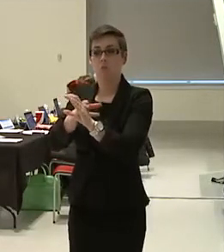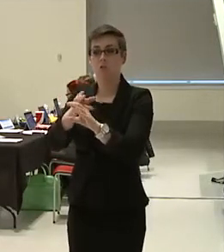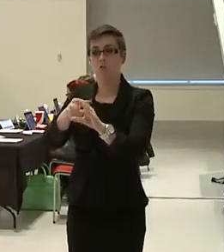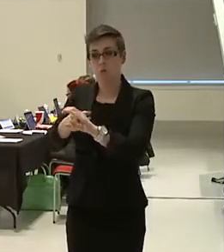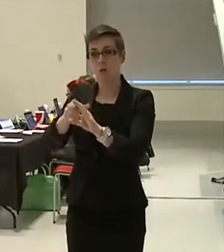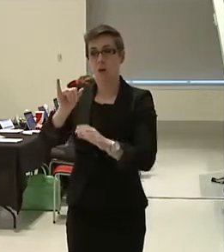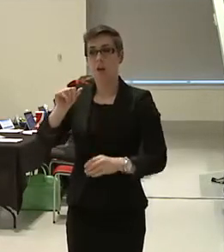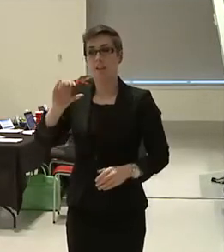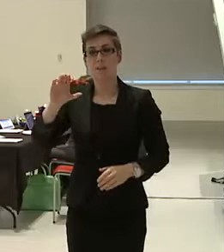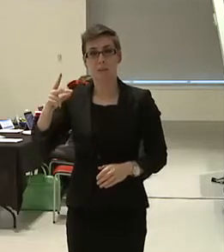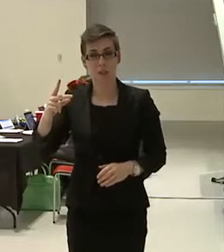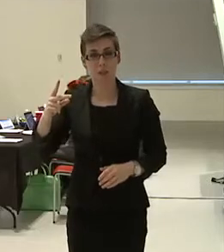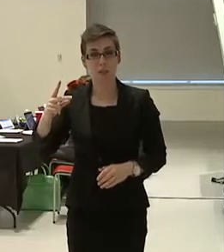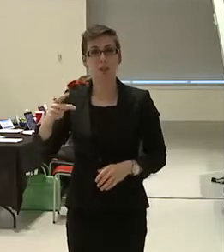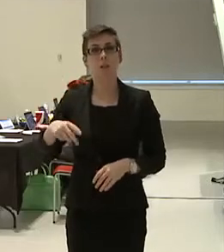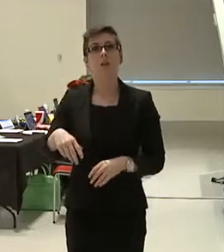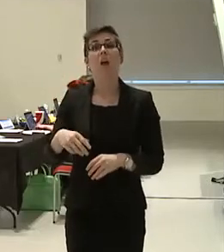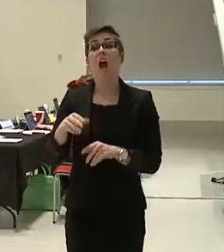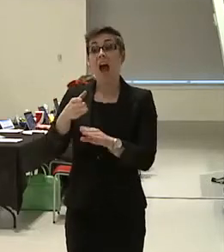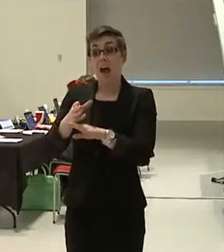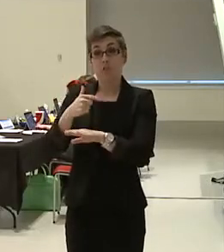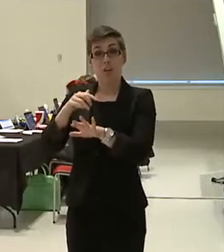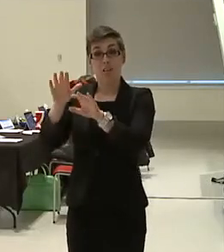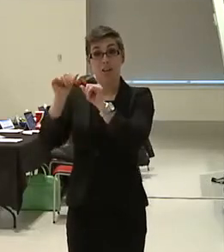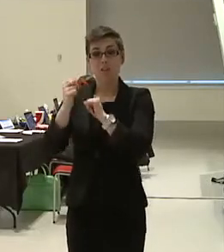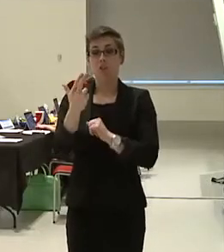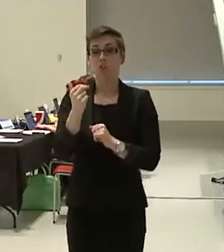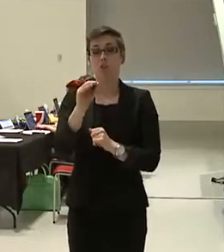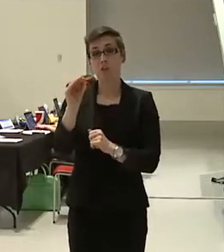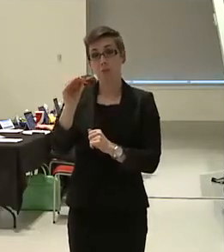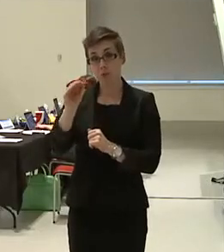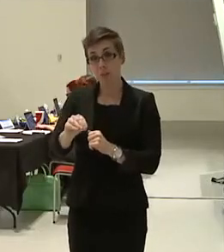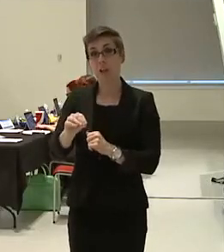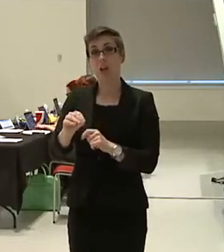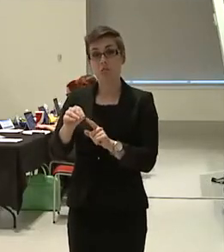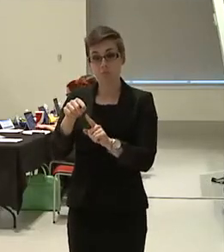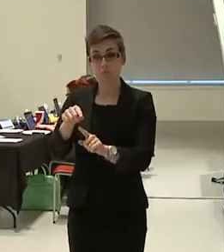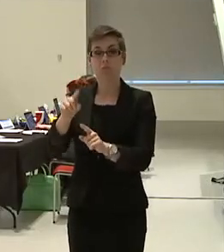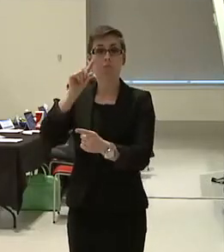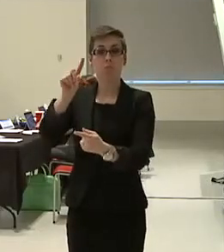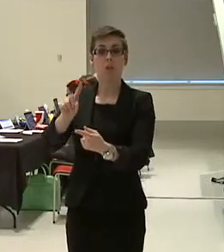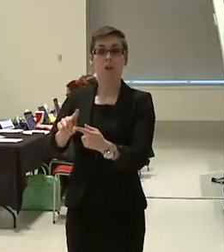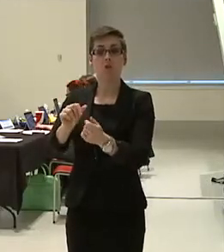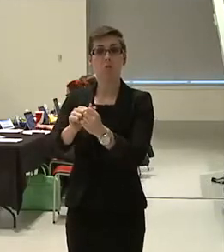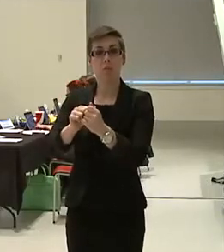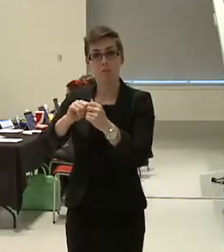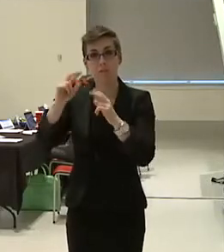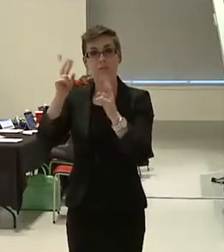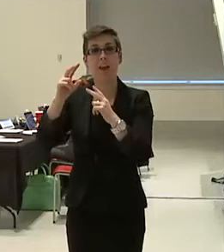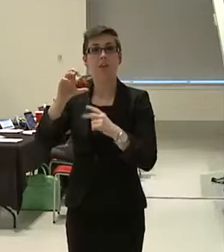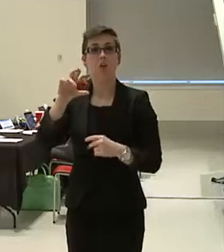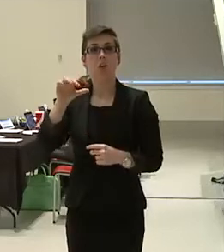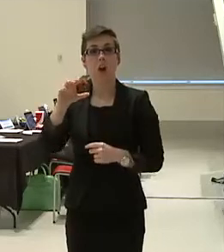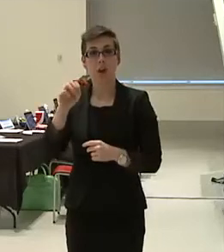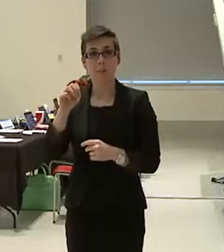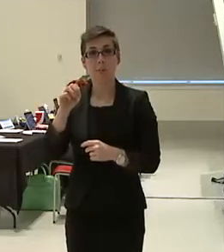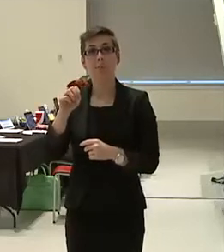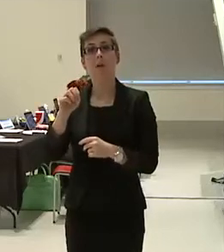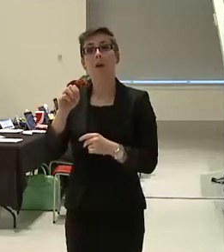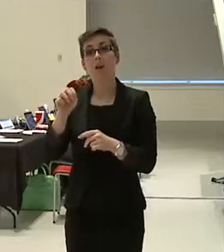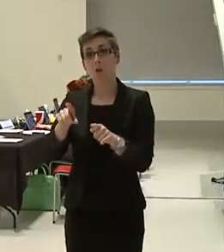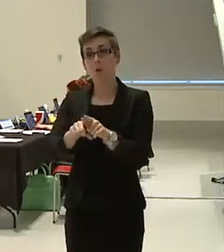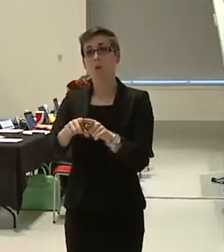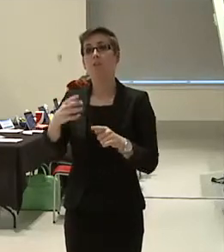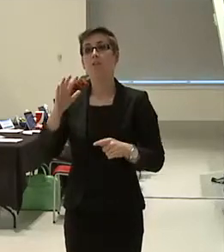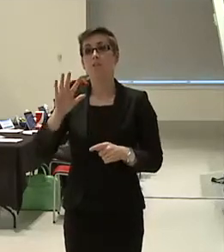there was a 13% reduction in violent crime, 5% reduction in property crime, but something that's